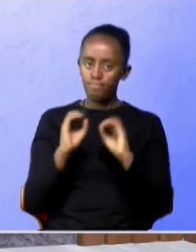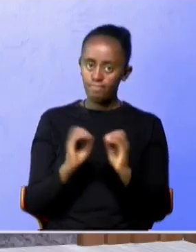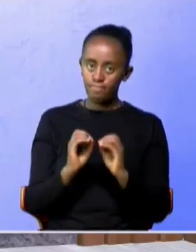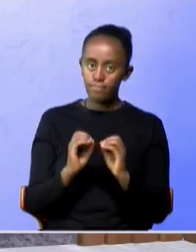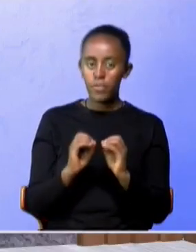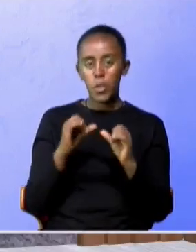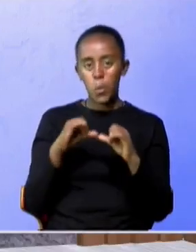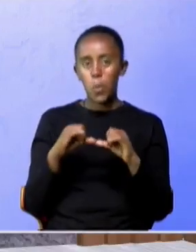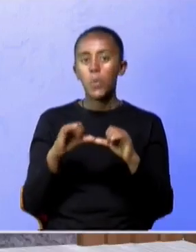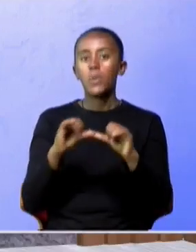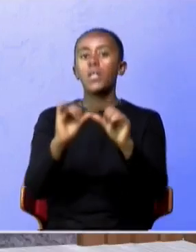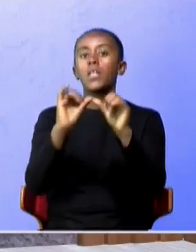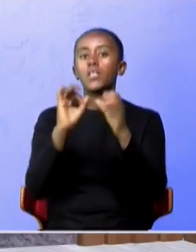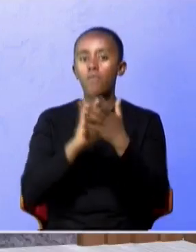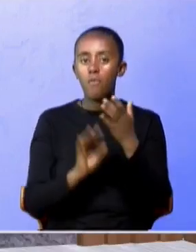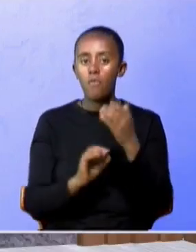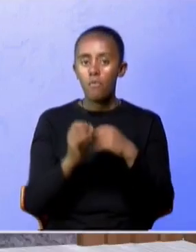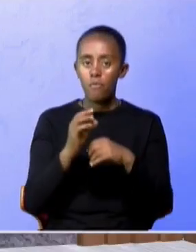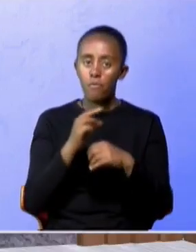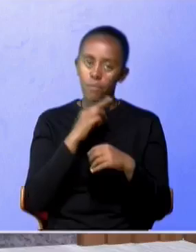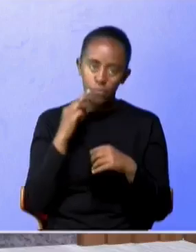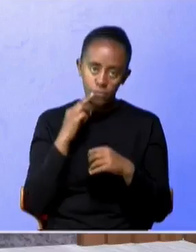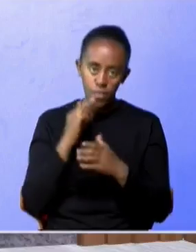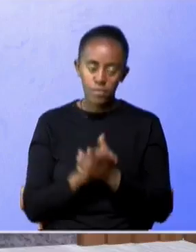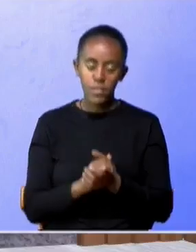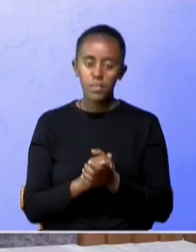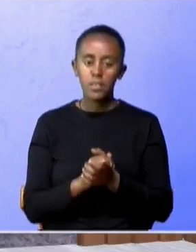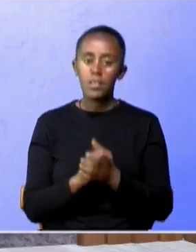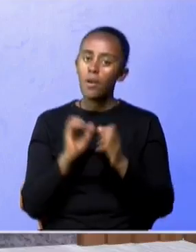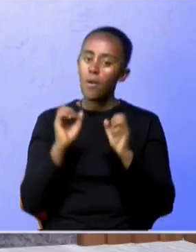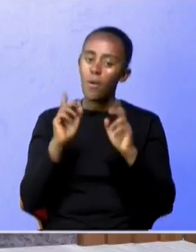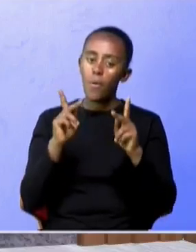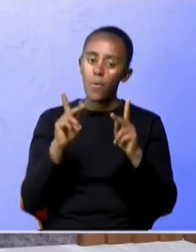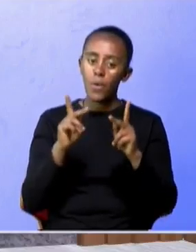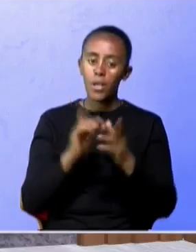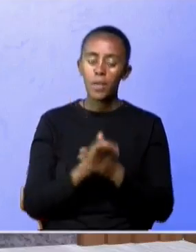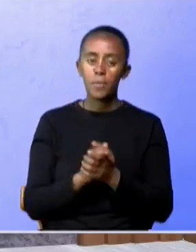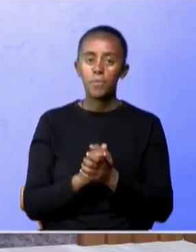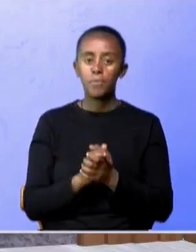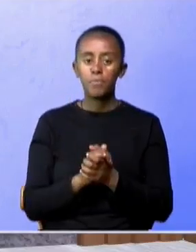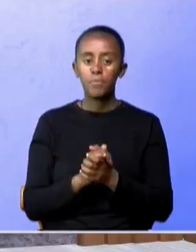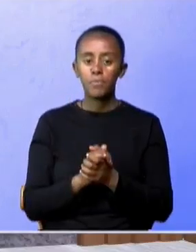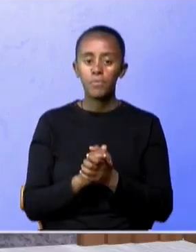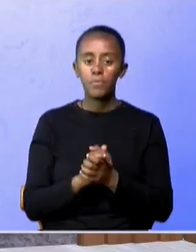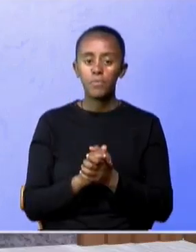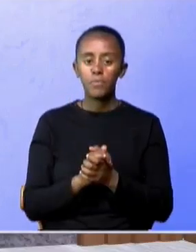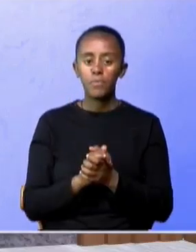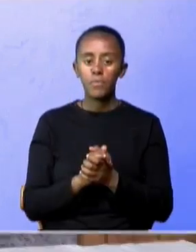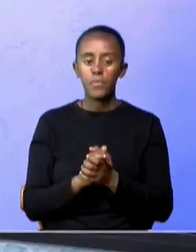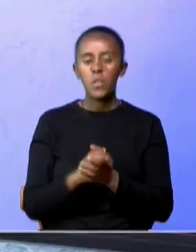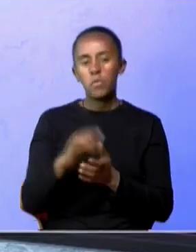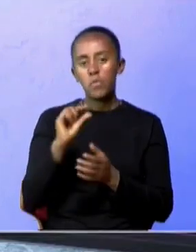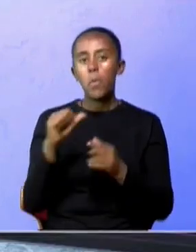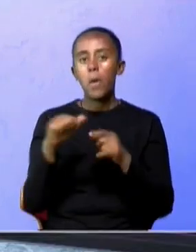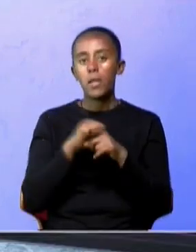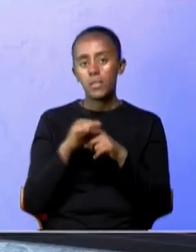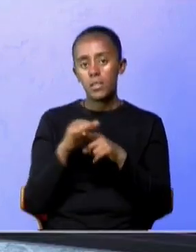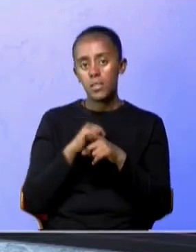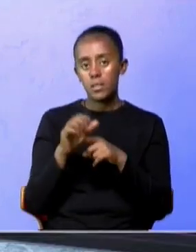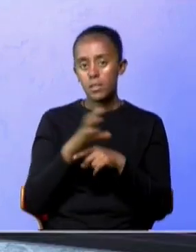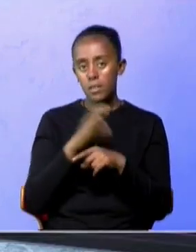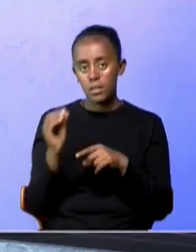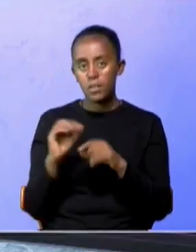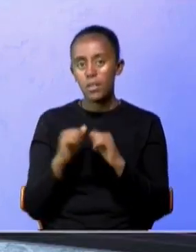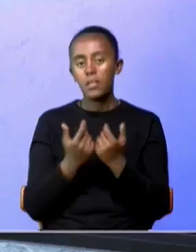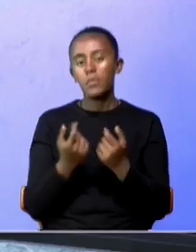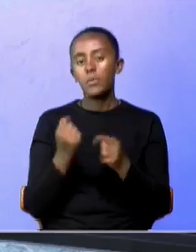the continuous form of verbs. Okay, let's see a few exercises and see how